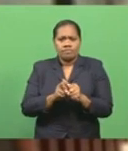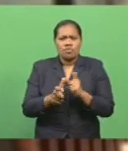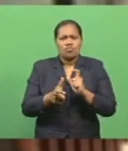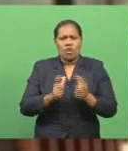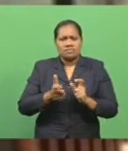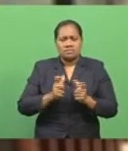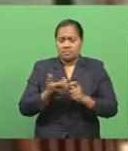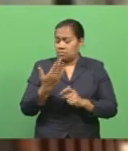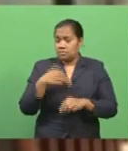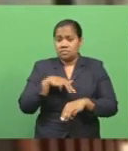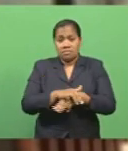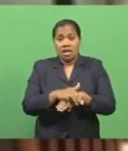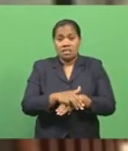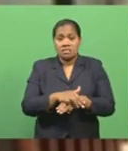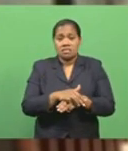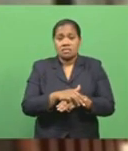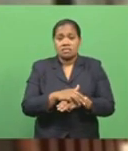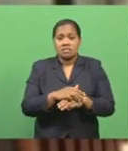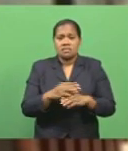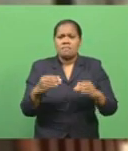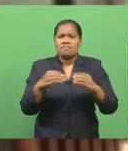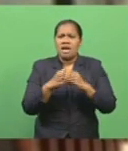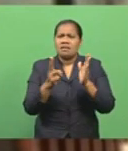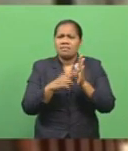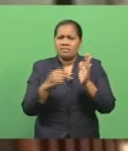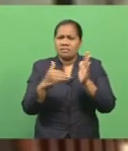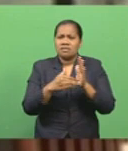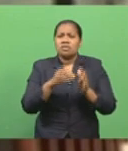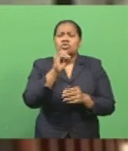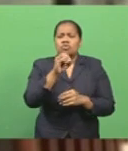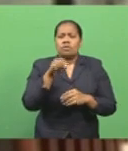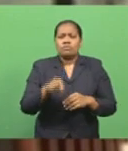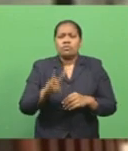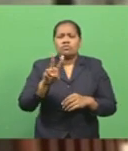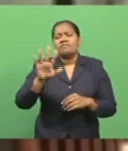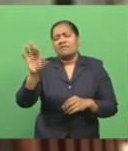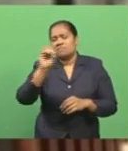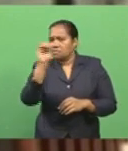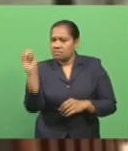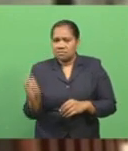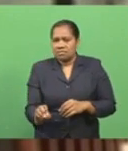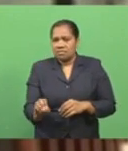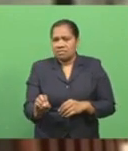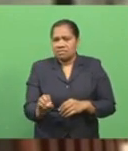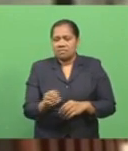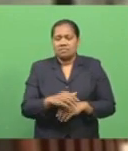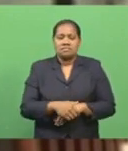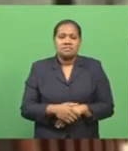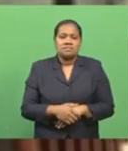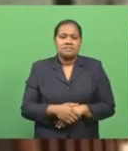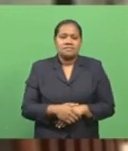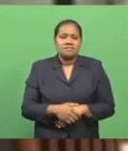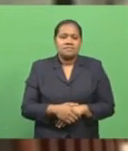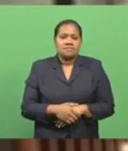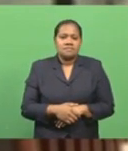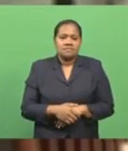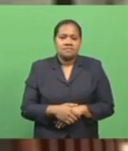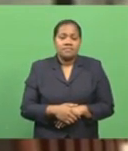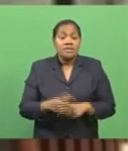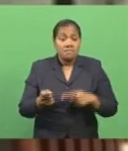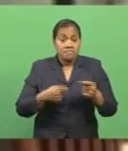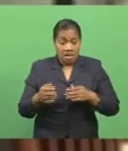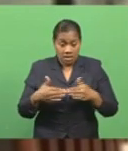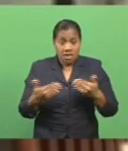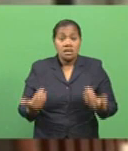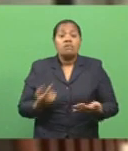Last month, the Kiwi Central Bank cut its official cash rate to 0.25% in its response to the pandemic. Markets are